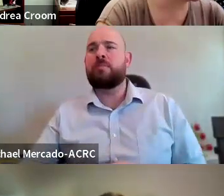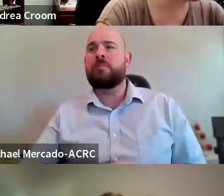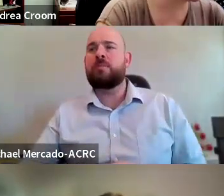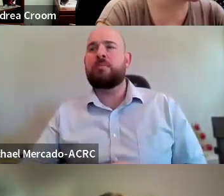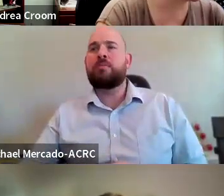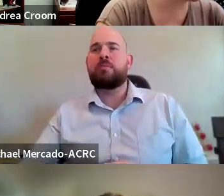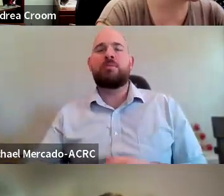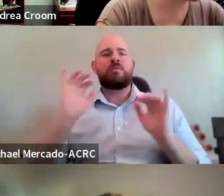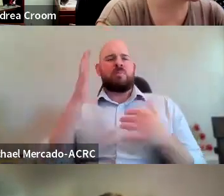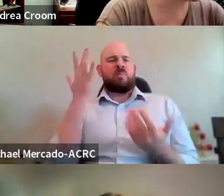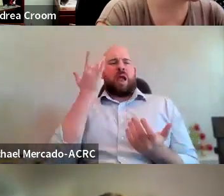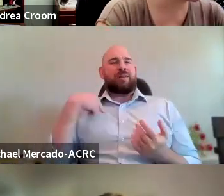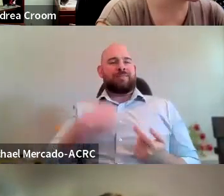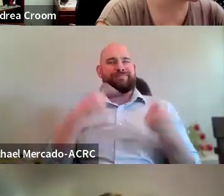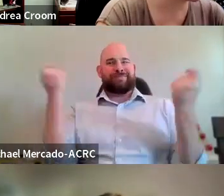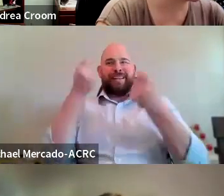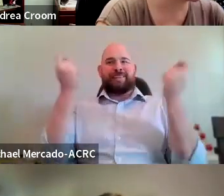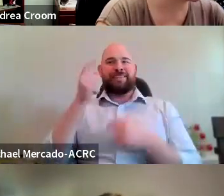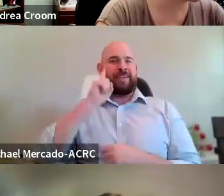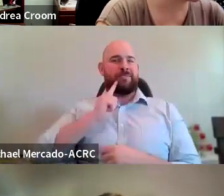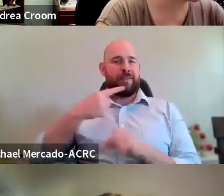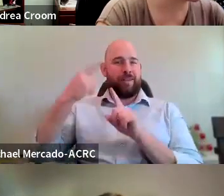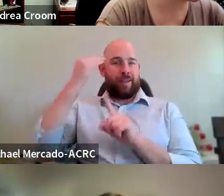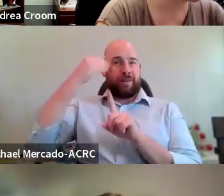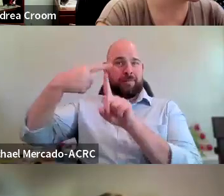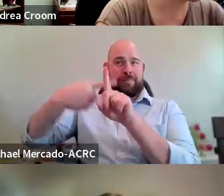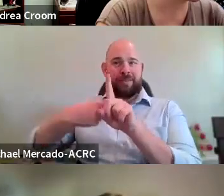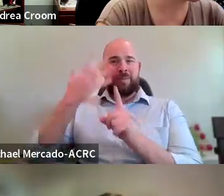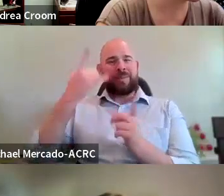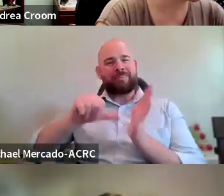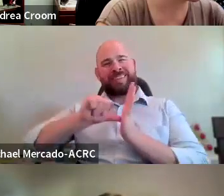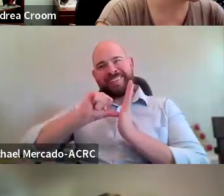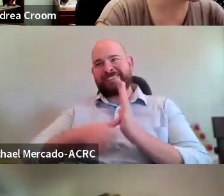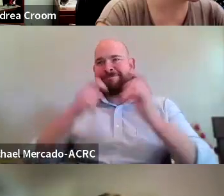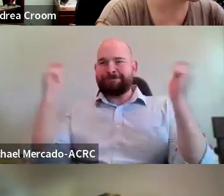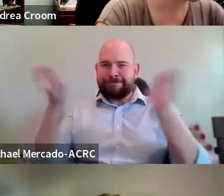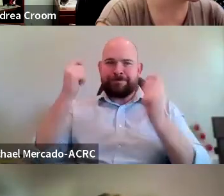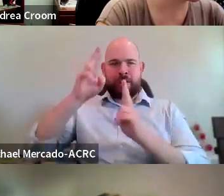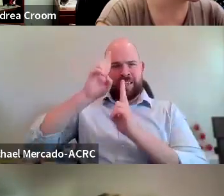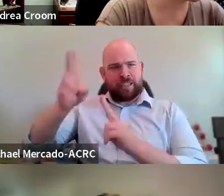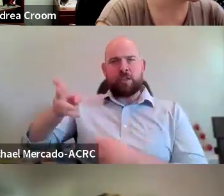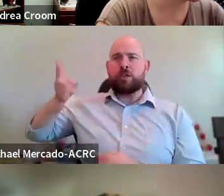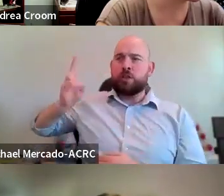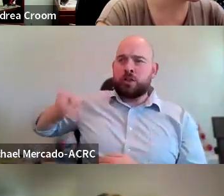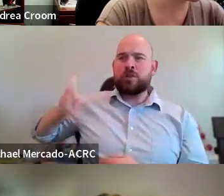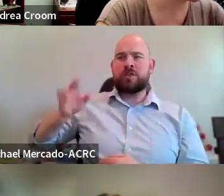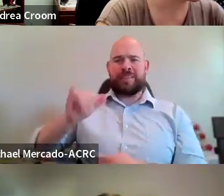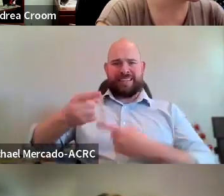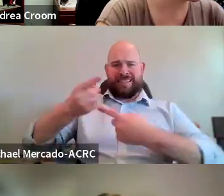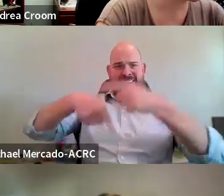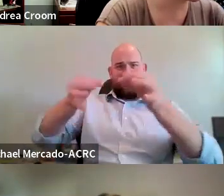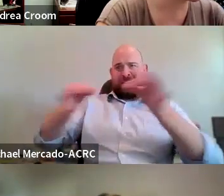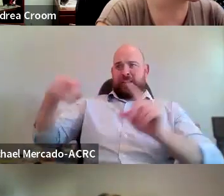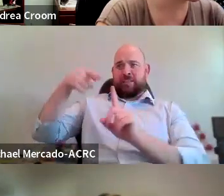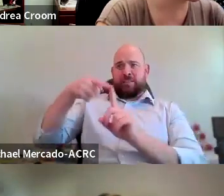take pride in their identities of being a deaf individual. And this is why we celebrate Deaf Awareness Month. We celebrate